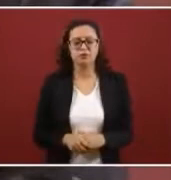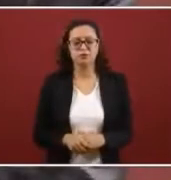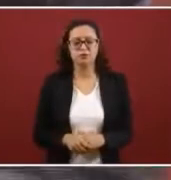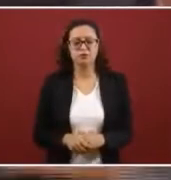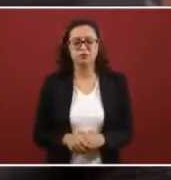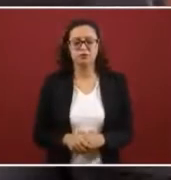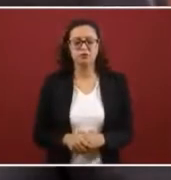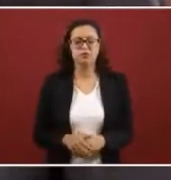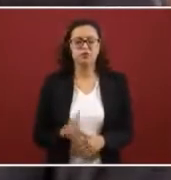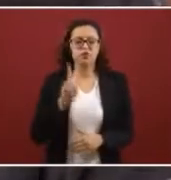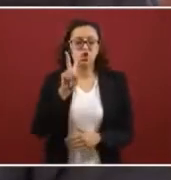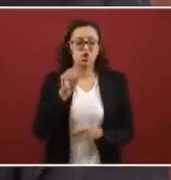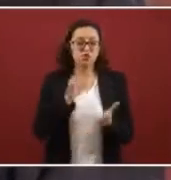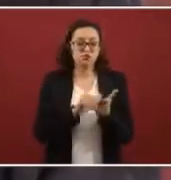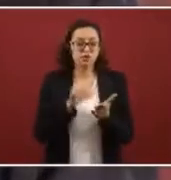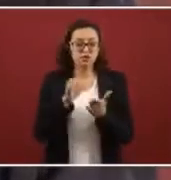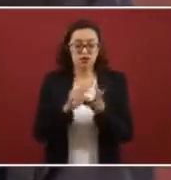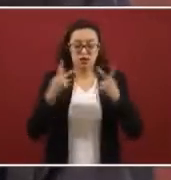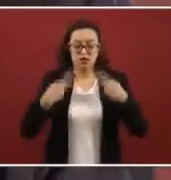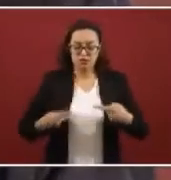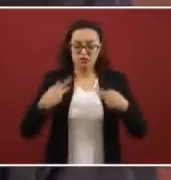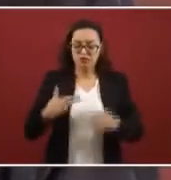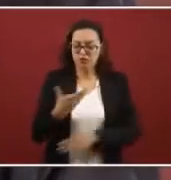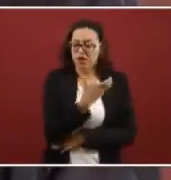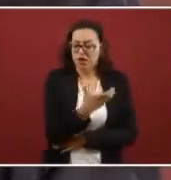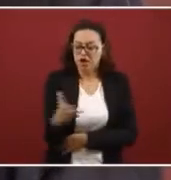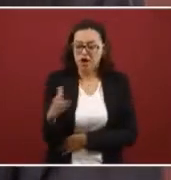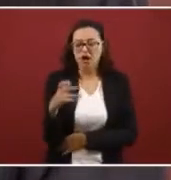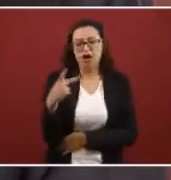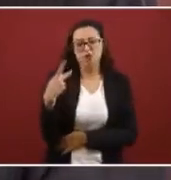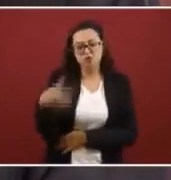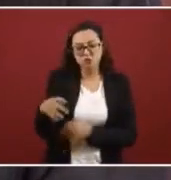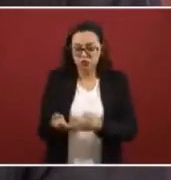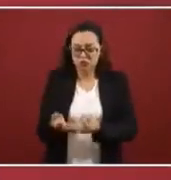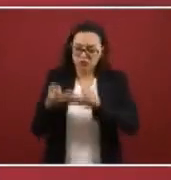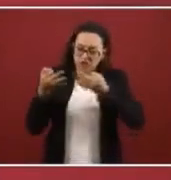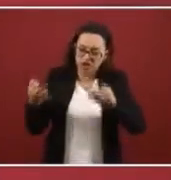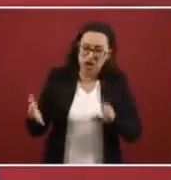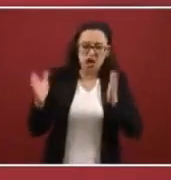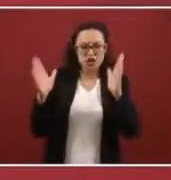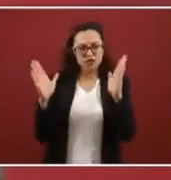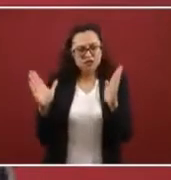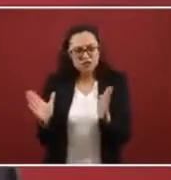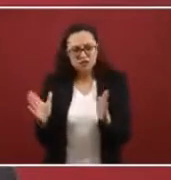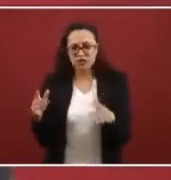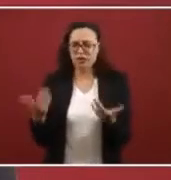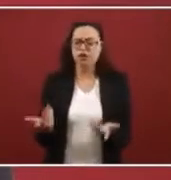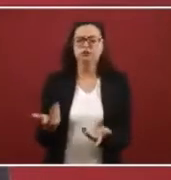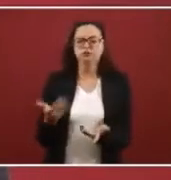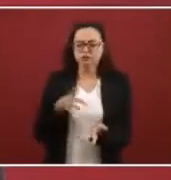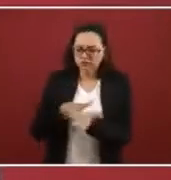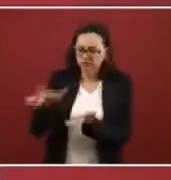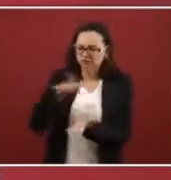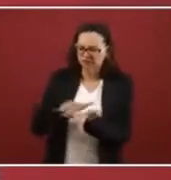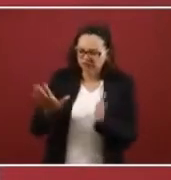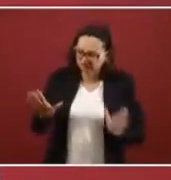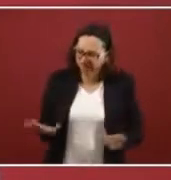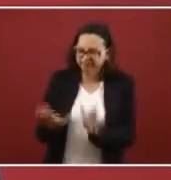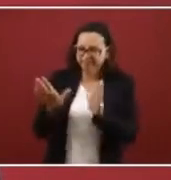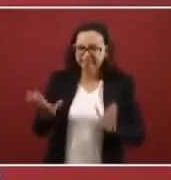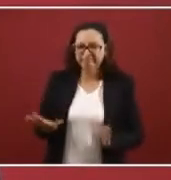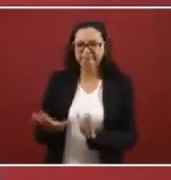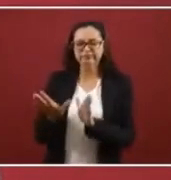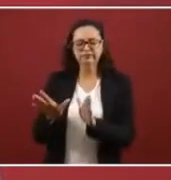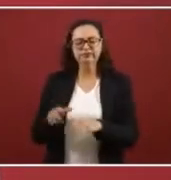that 2 million of them, of producers, little producers or small, are now receiving